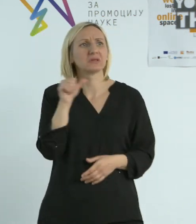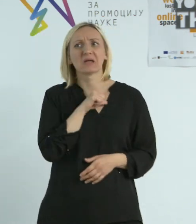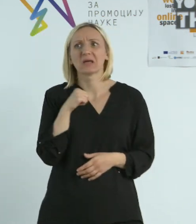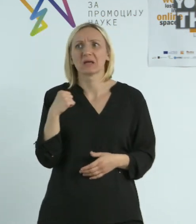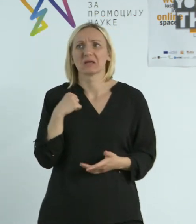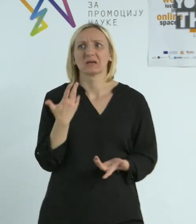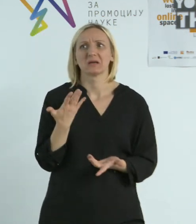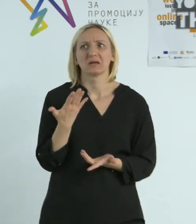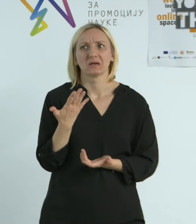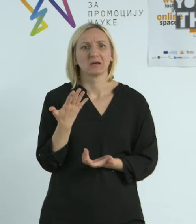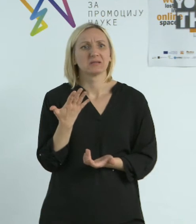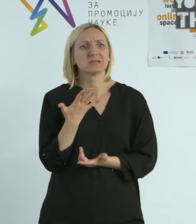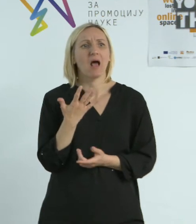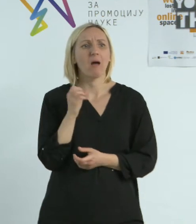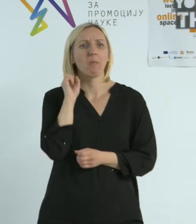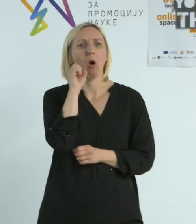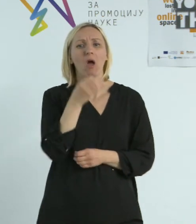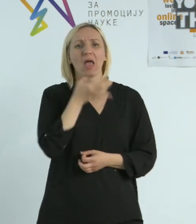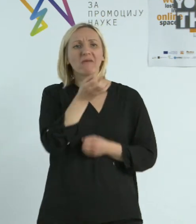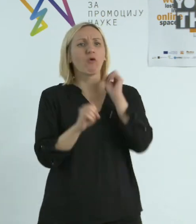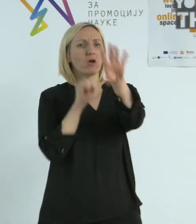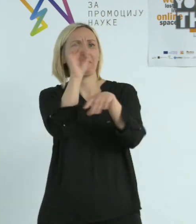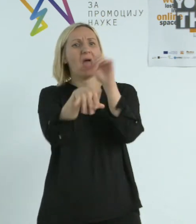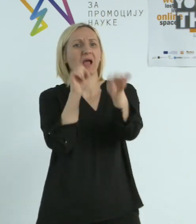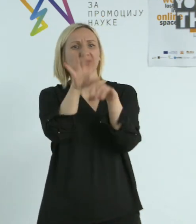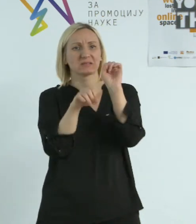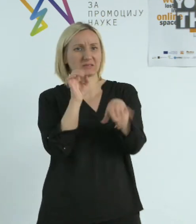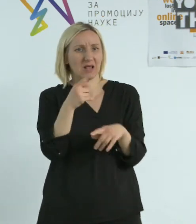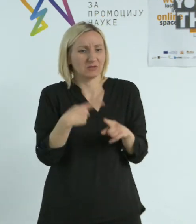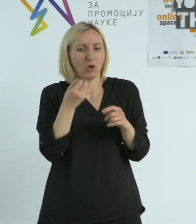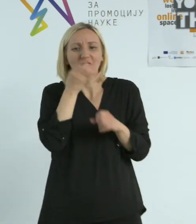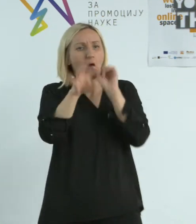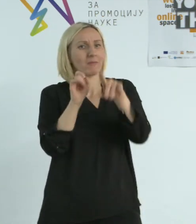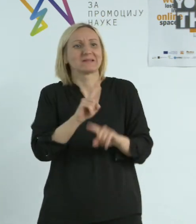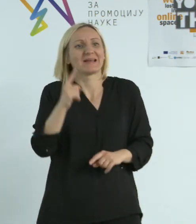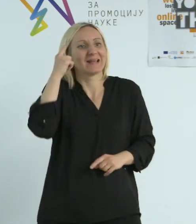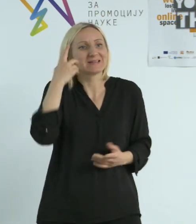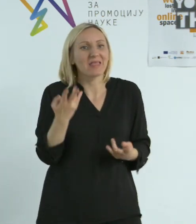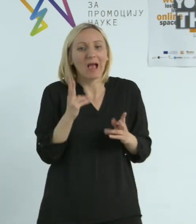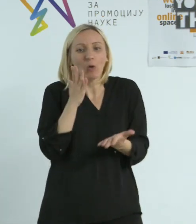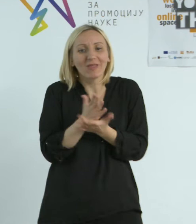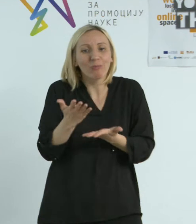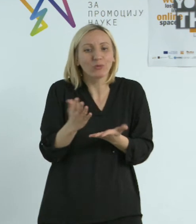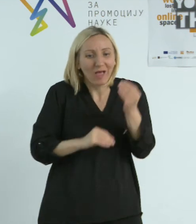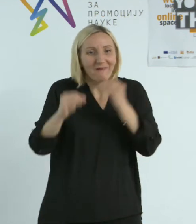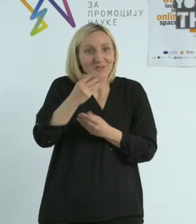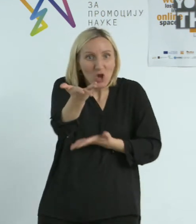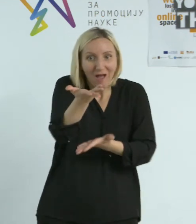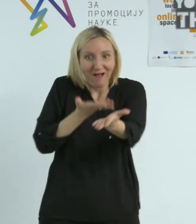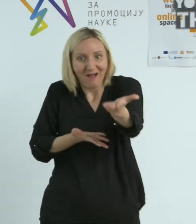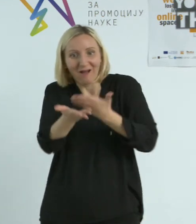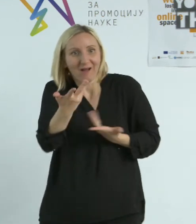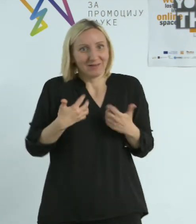some content with a bunch of informations, because information is not knowledge. How to make it interactive, and